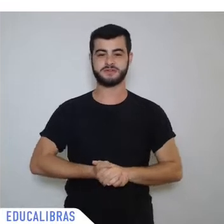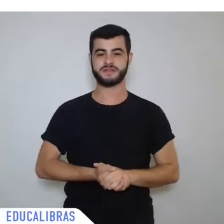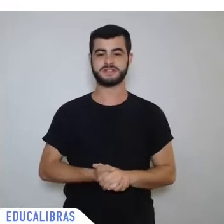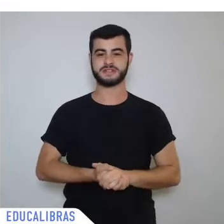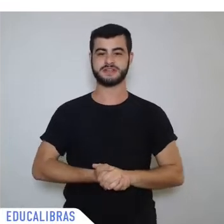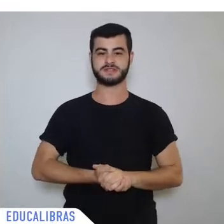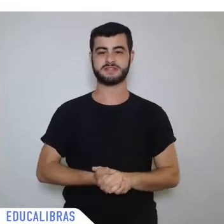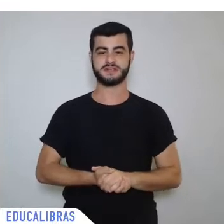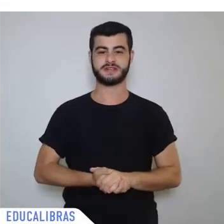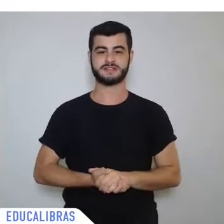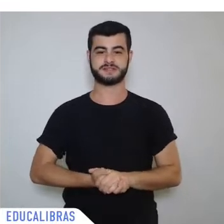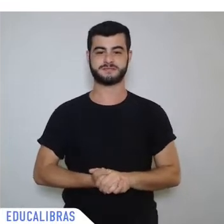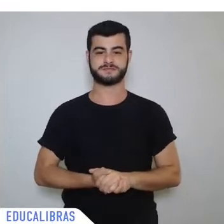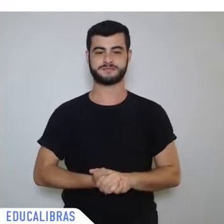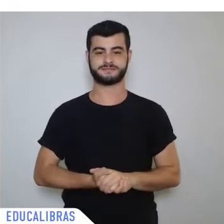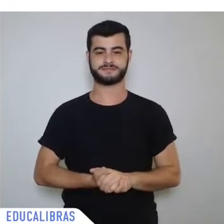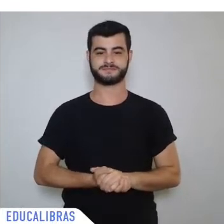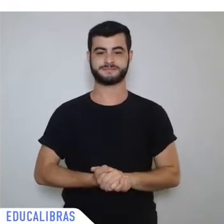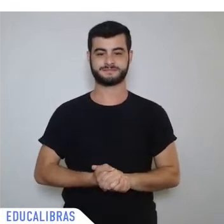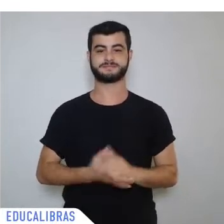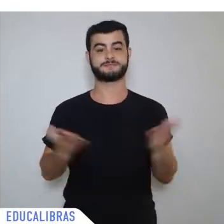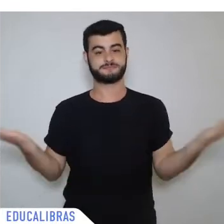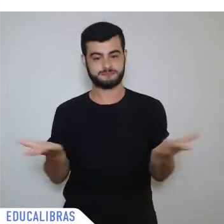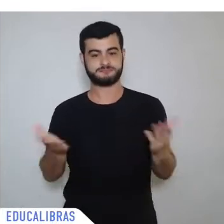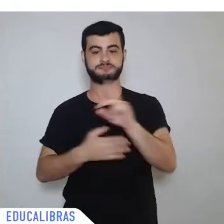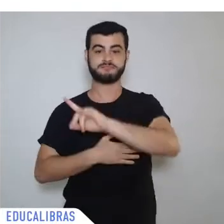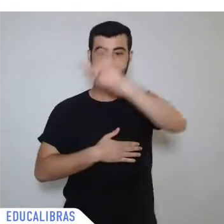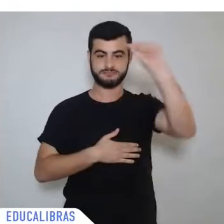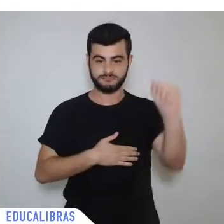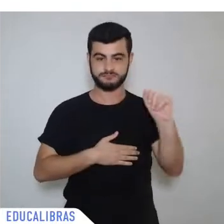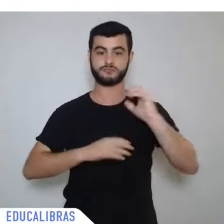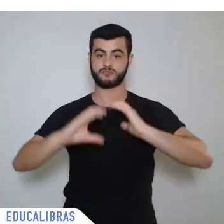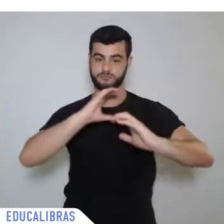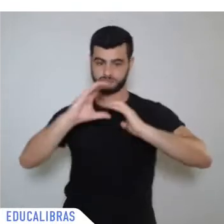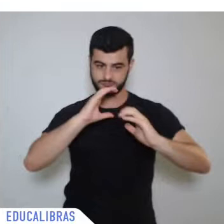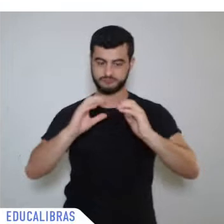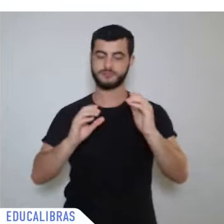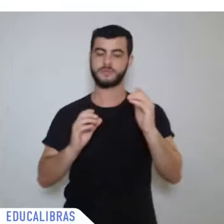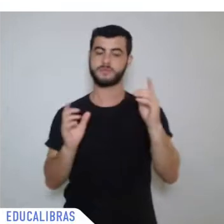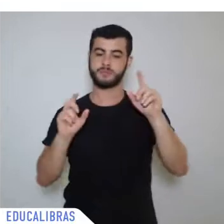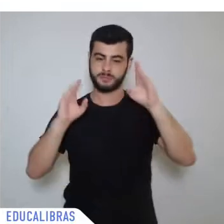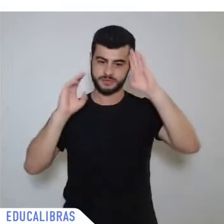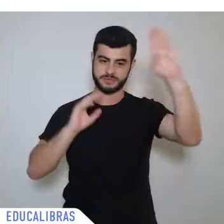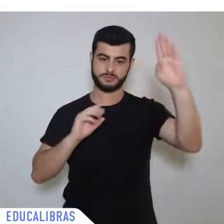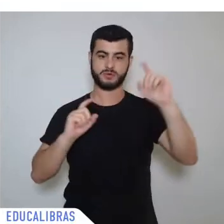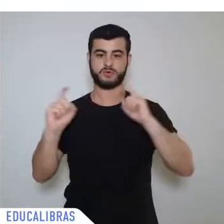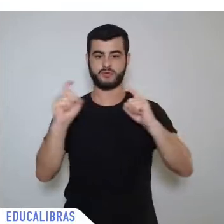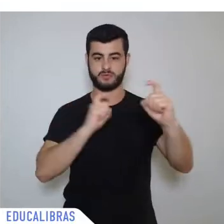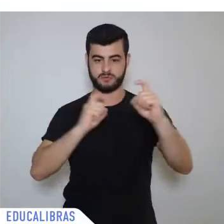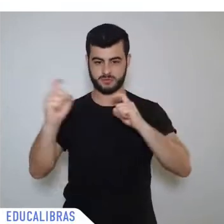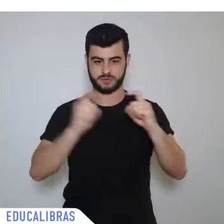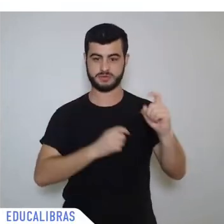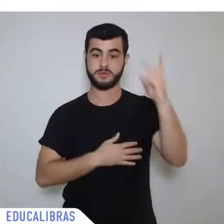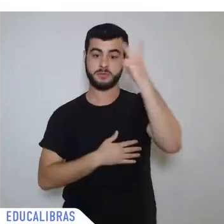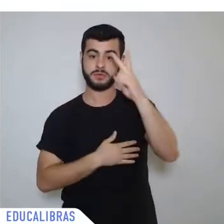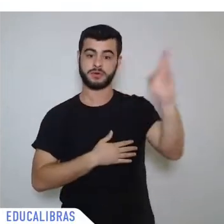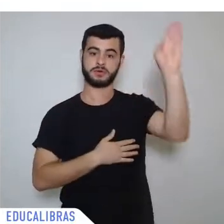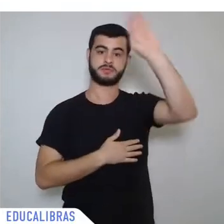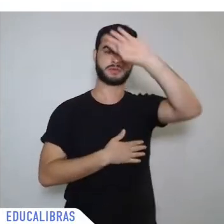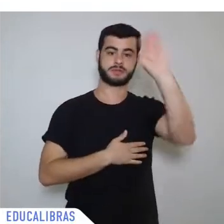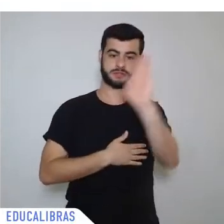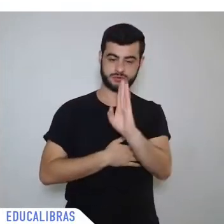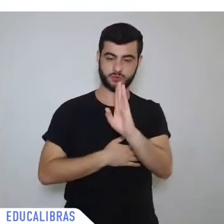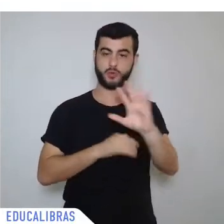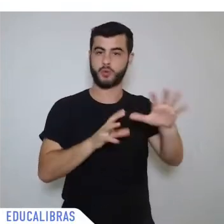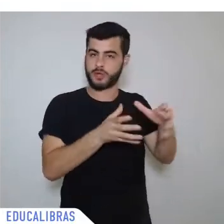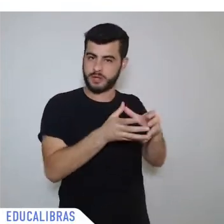I am a master's student in journalism and international relations, and I am part of the communication team at Conférence pour le Brésil. On behalf